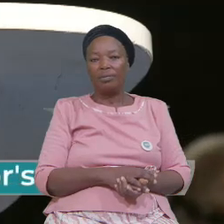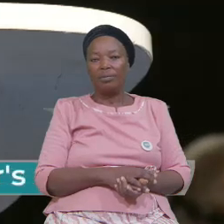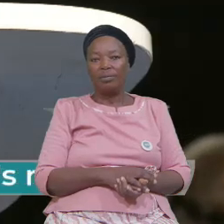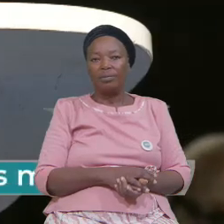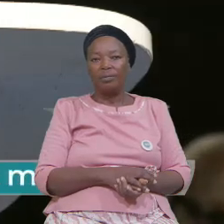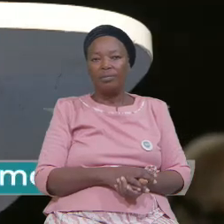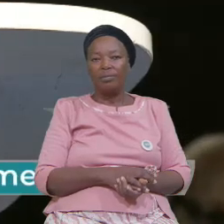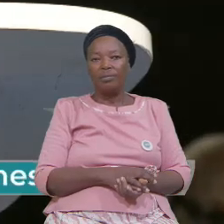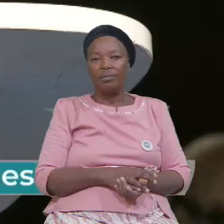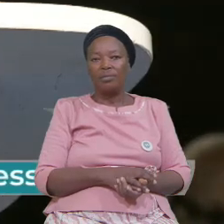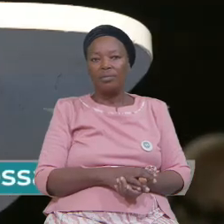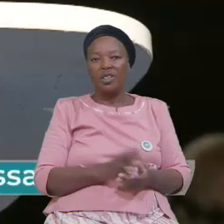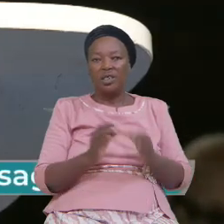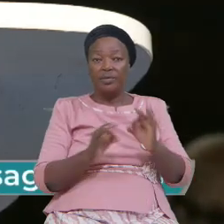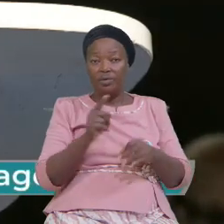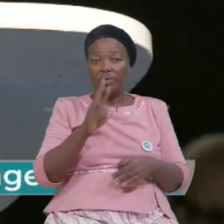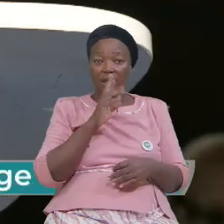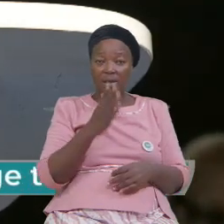If you are there,